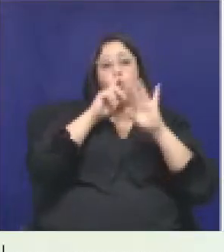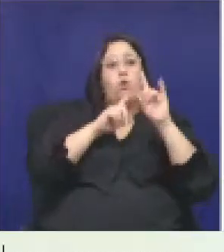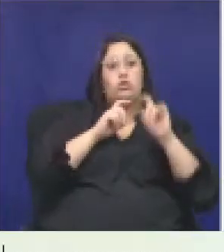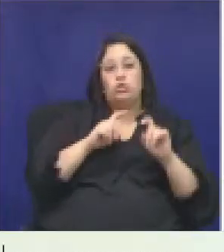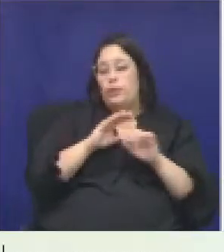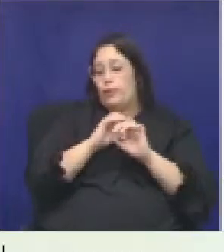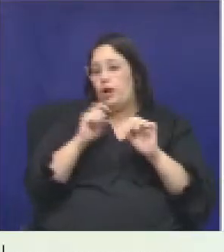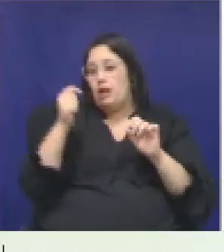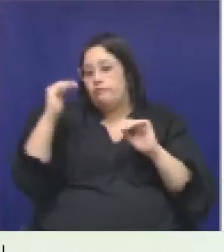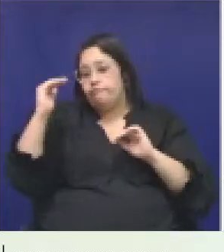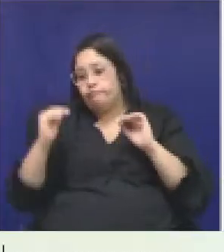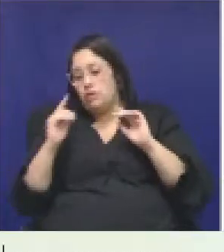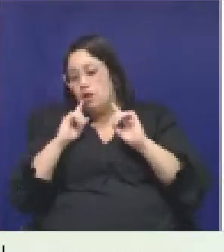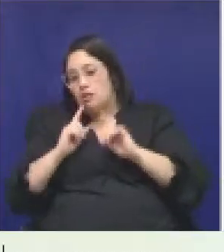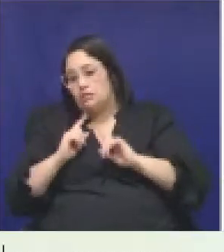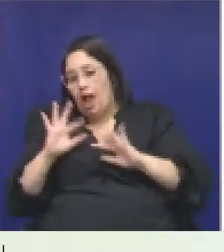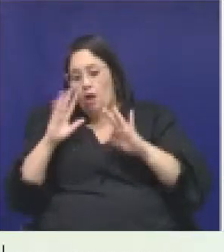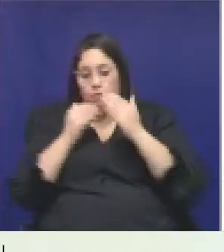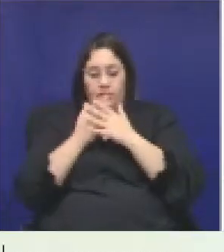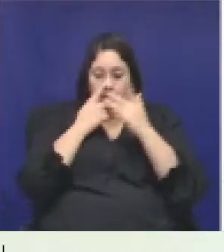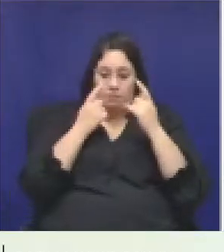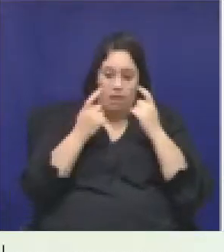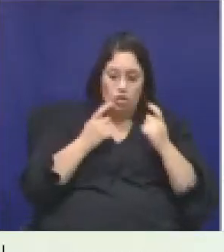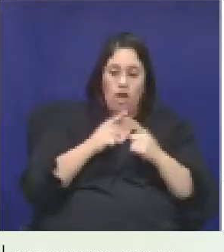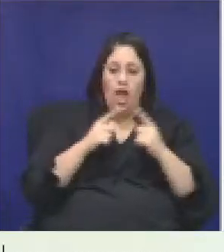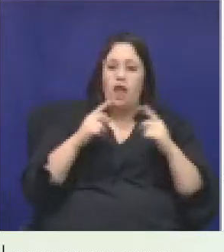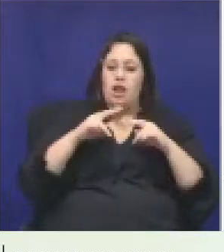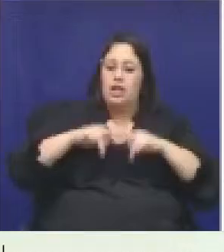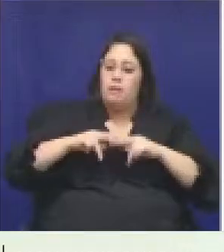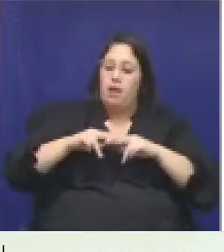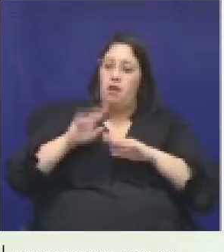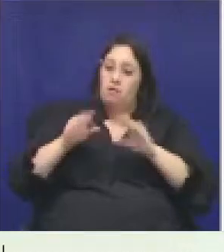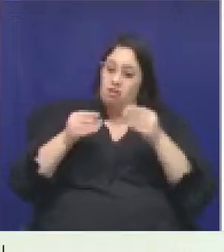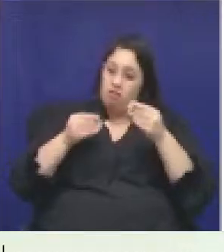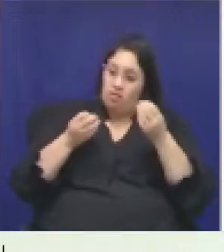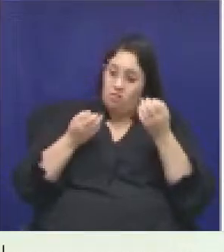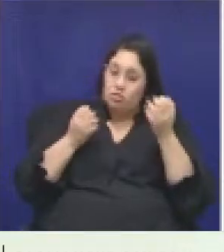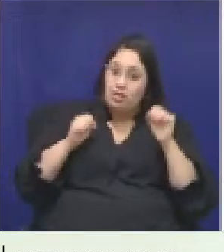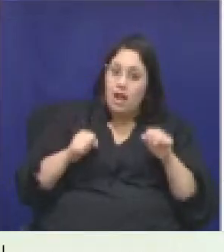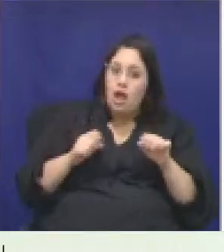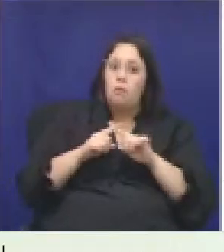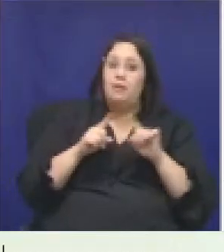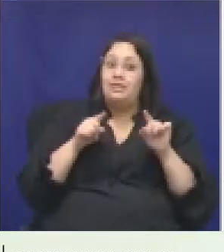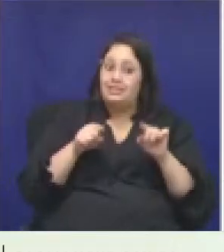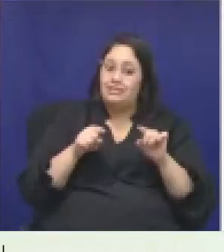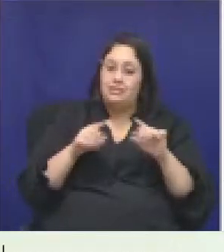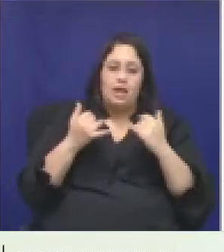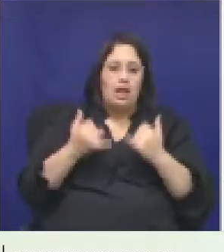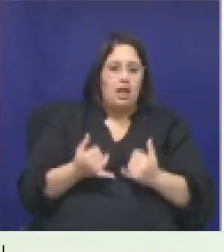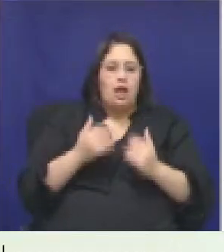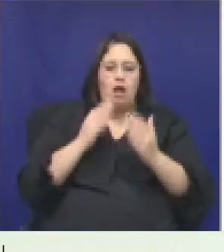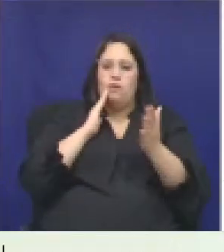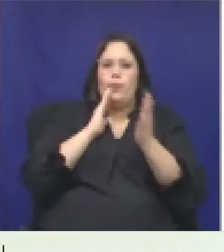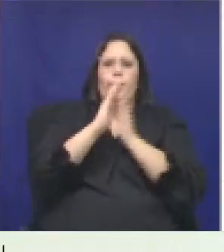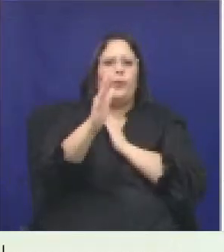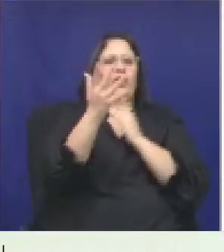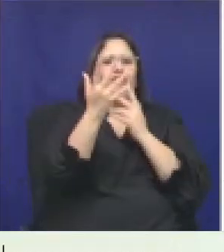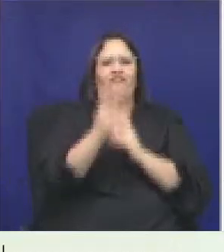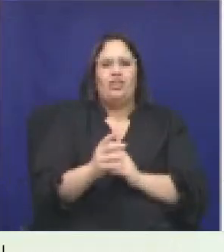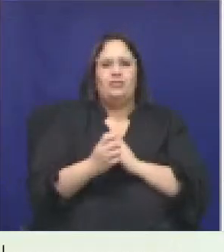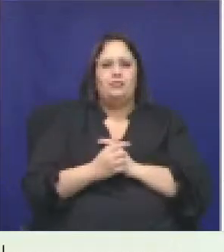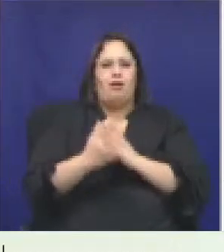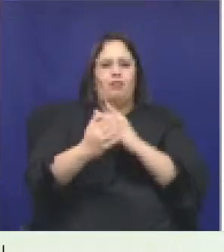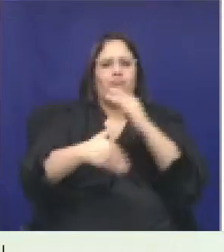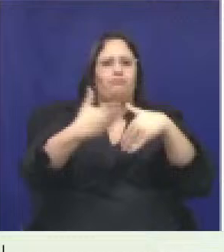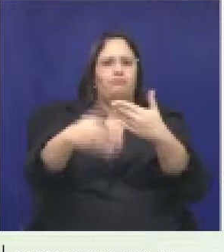it was mismanaged, as well as how reliable the information is. This train has left the station,